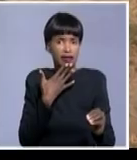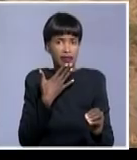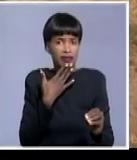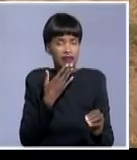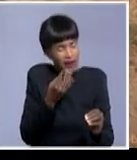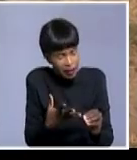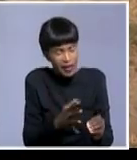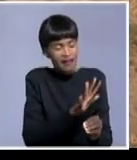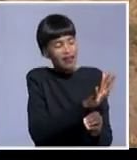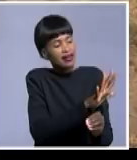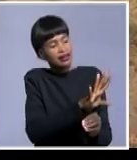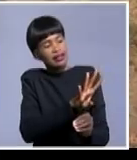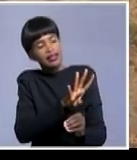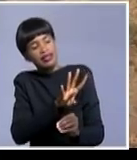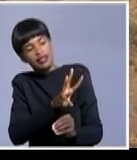538 families.